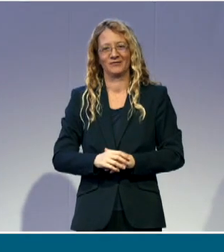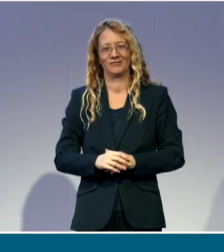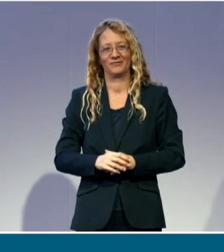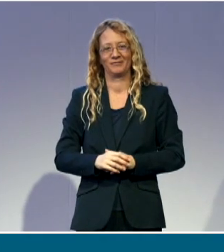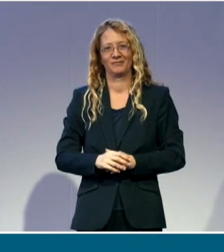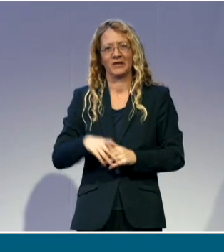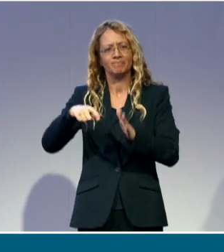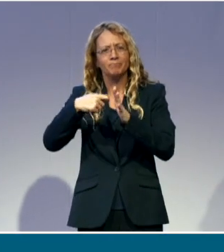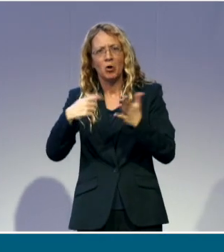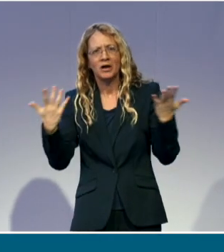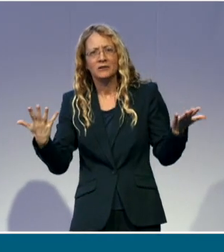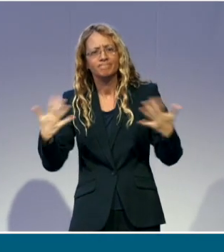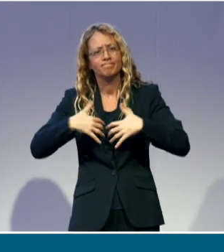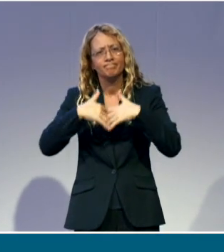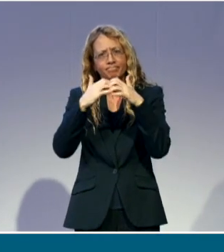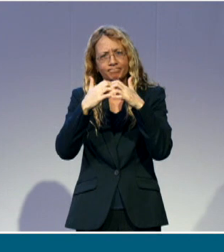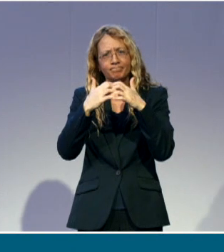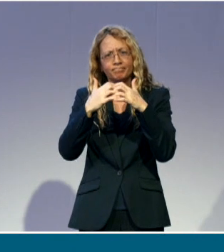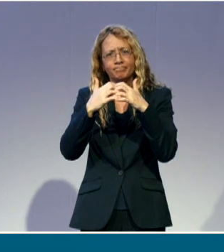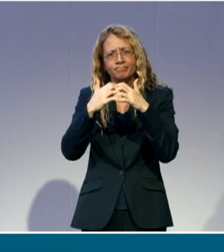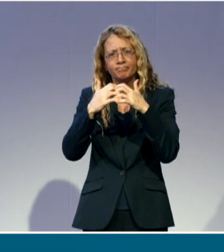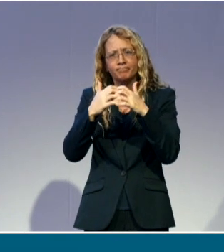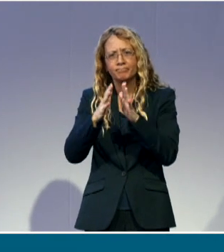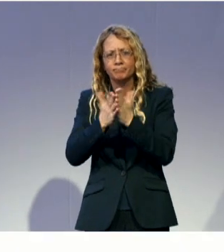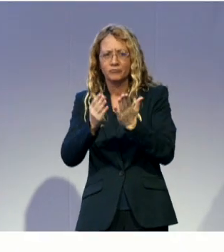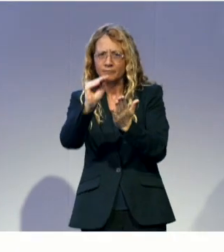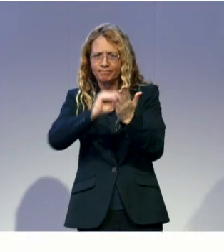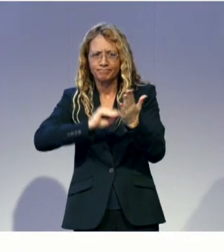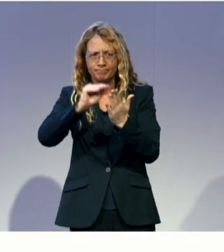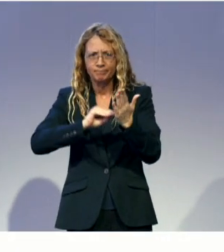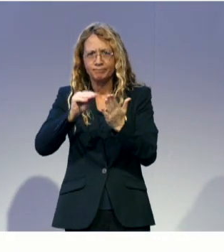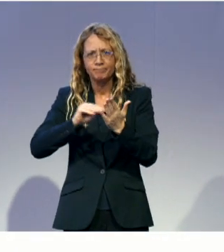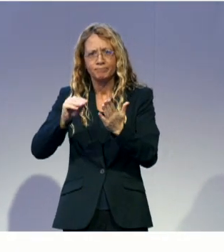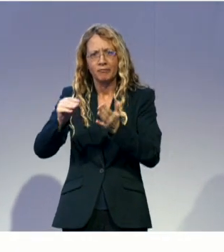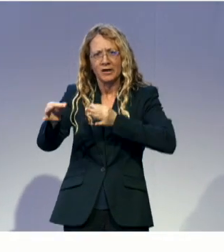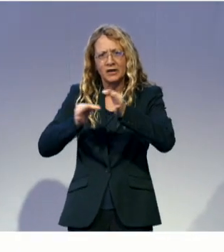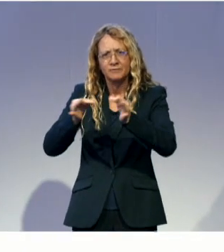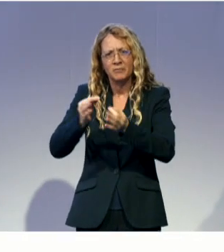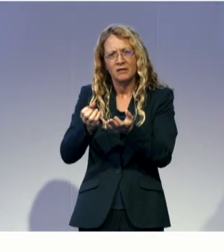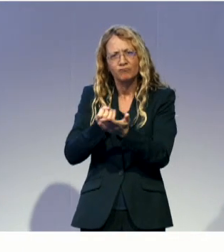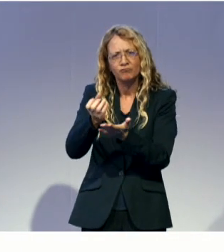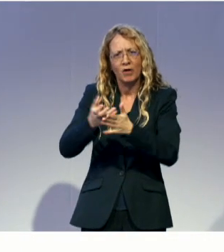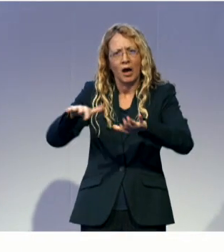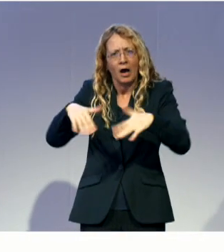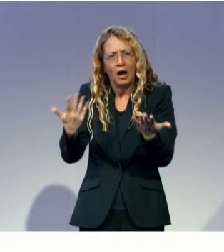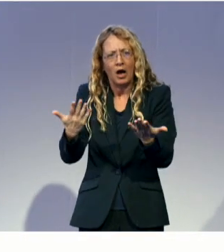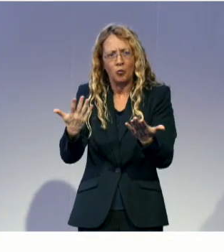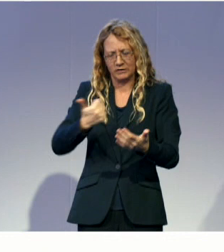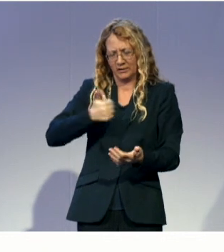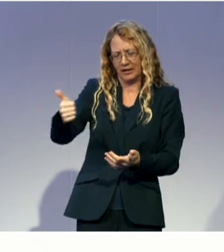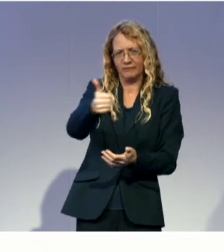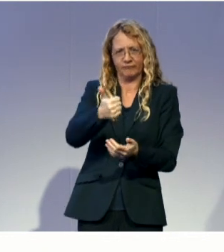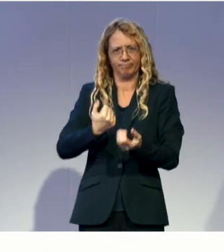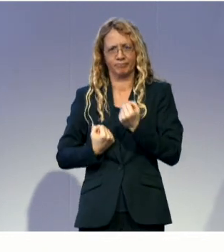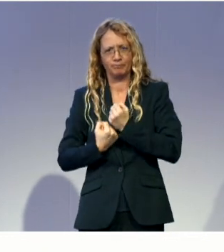project created an individual supported living manual based on 2 research phases, providing a framework for reviewing